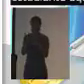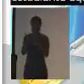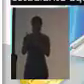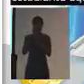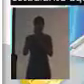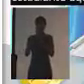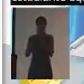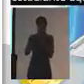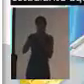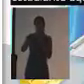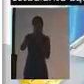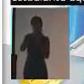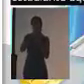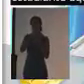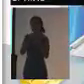it is possible.